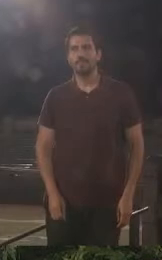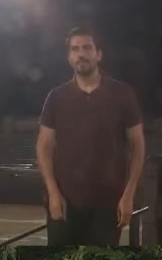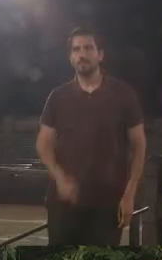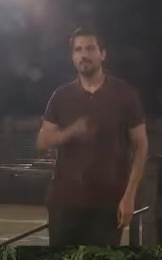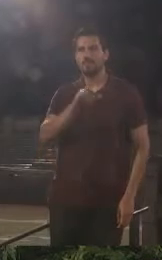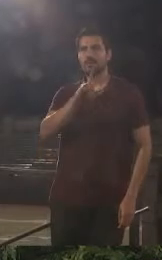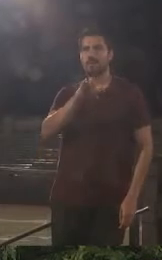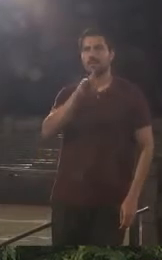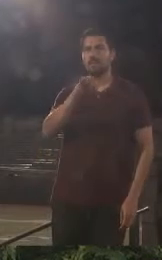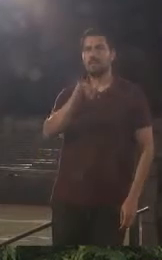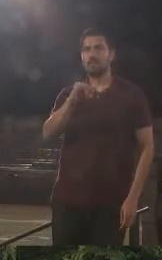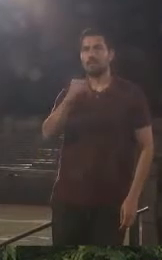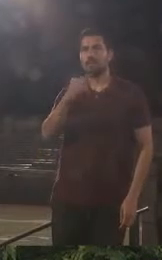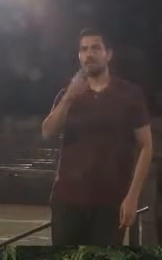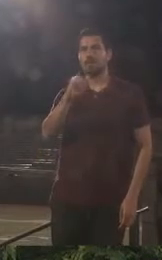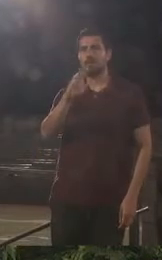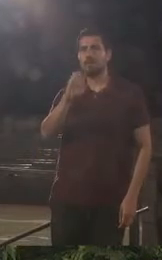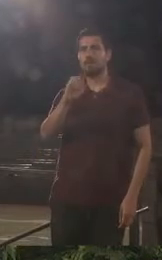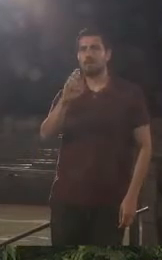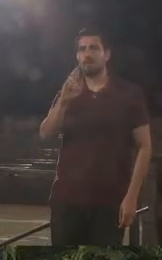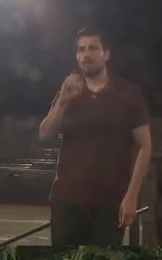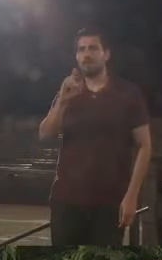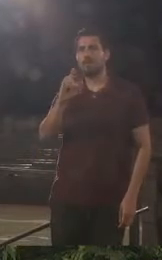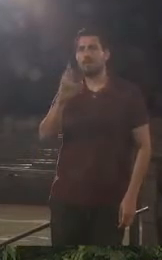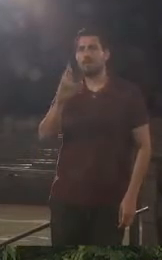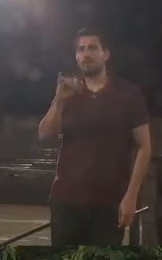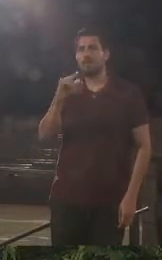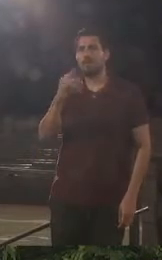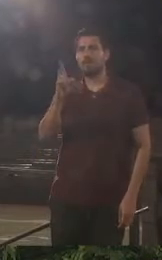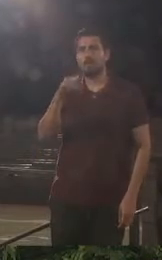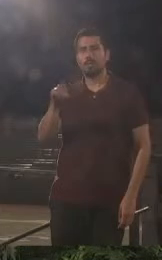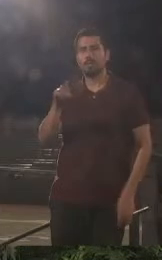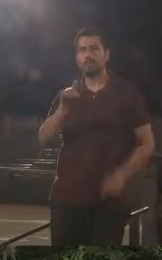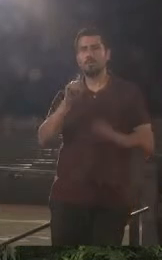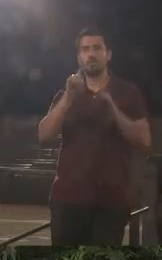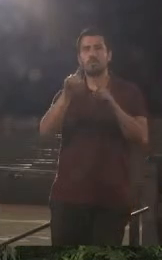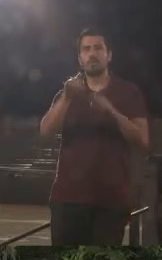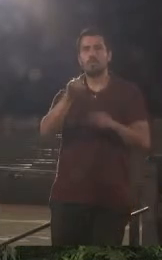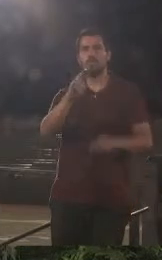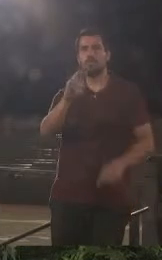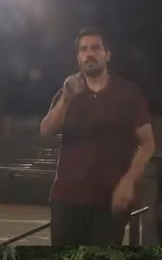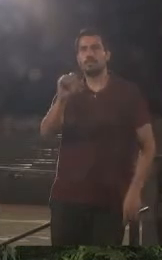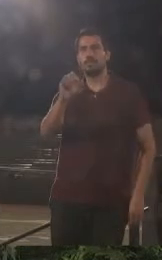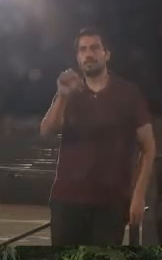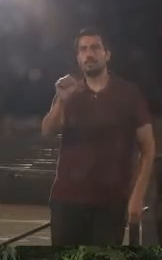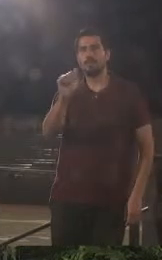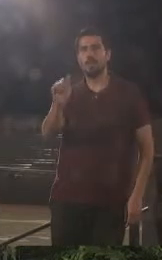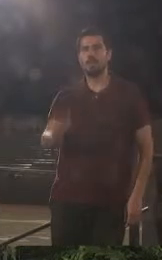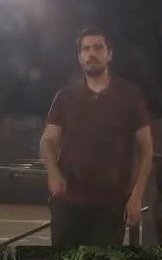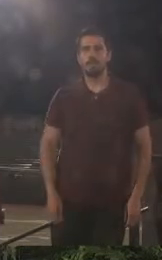Lily Grace Rodriguez will be attending the University of Texas San Antonio.